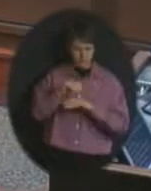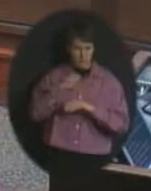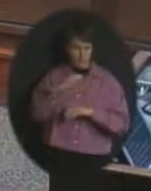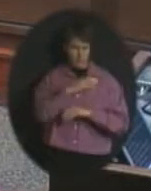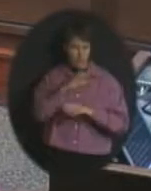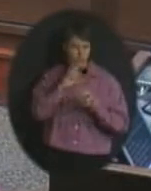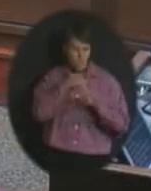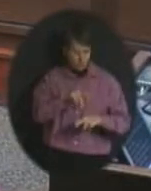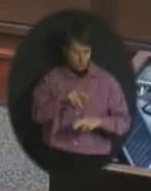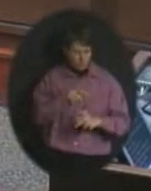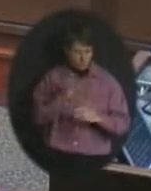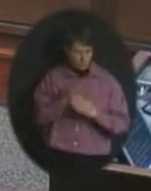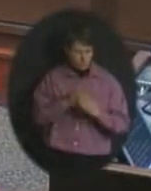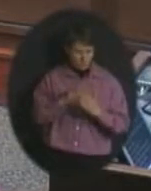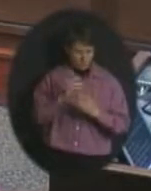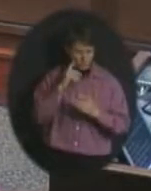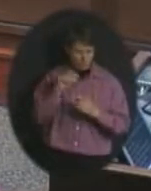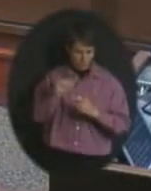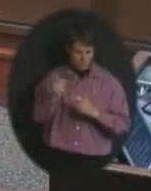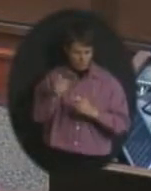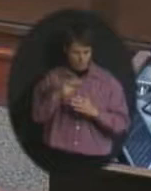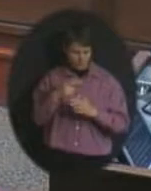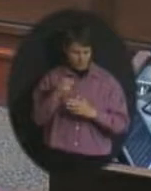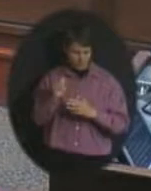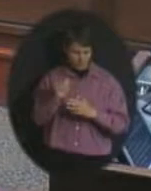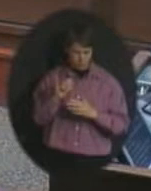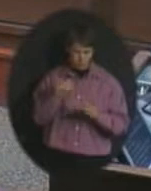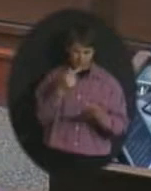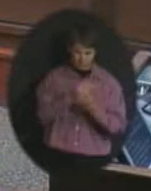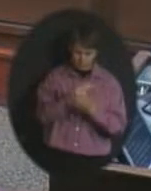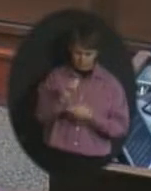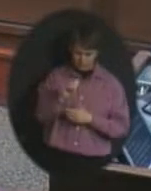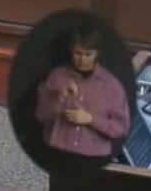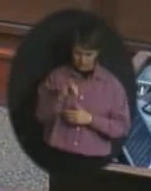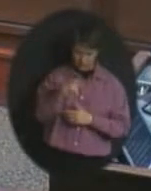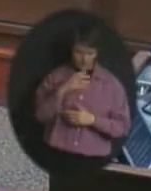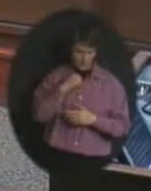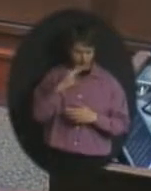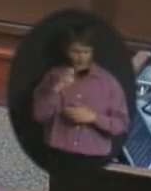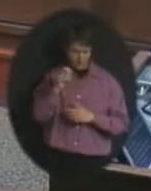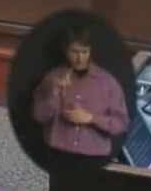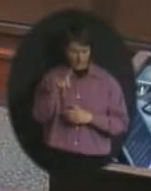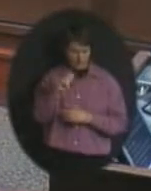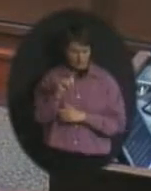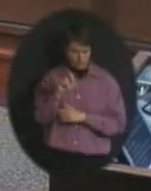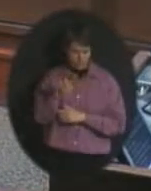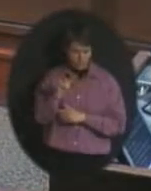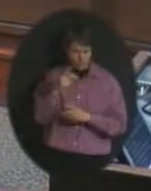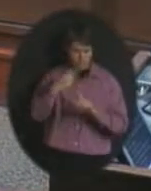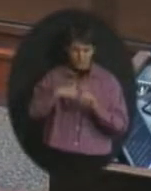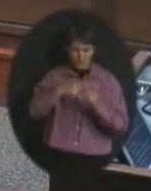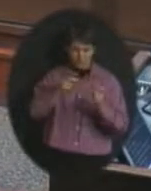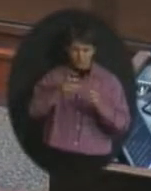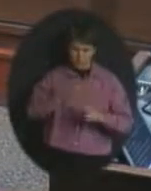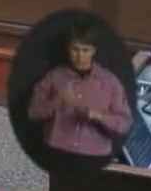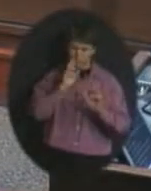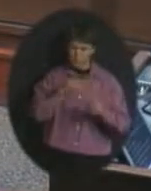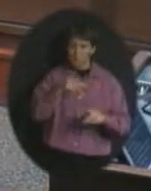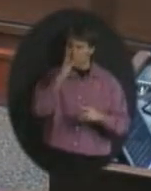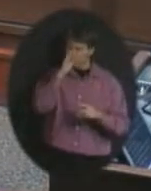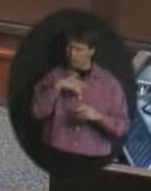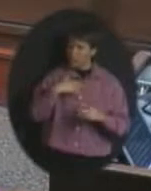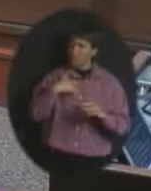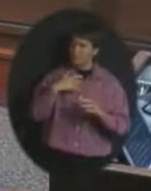options for alternative high school graduation sites, and our Head Start monthly director's report. I know that the board has received